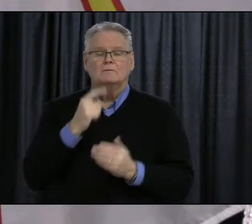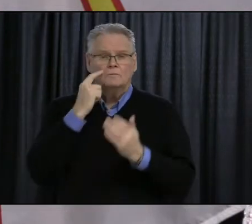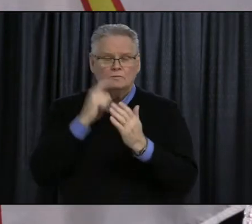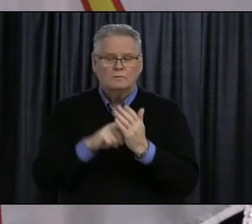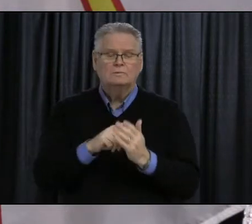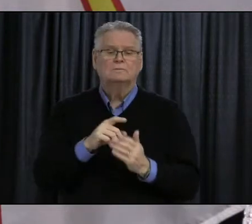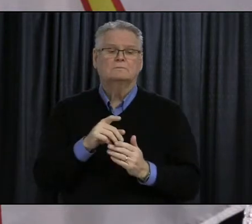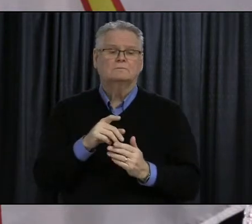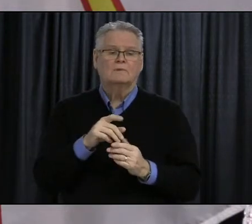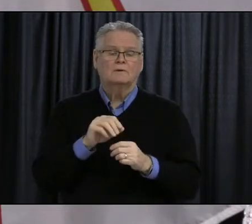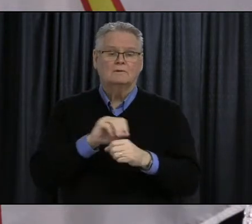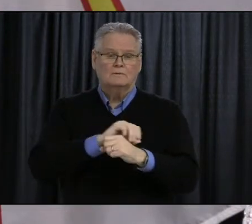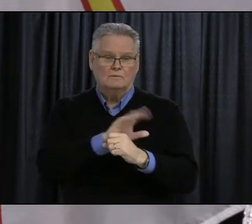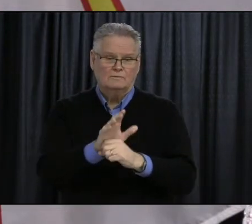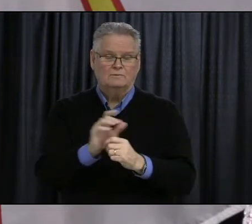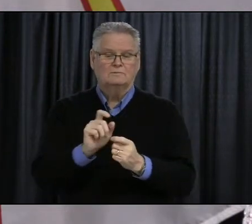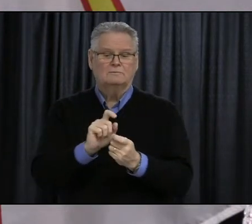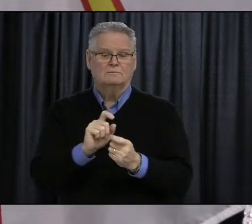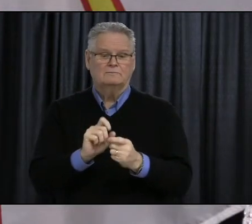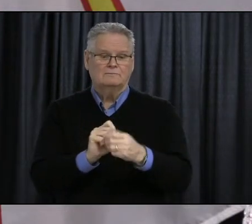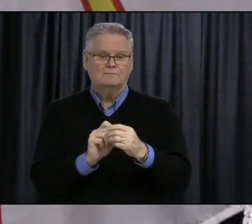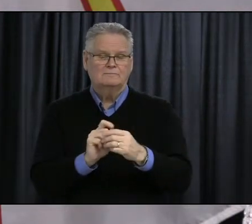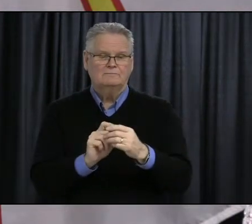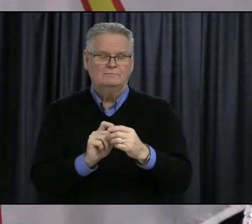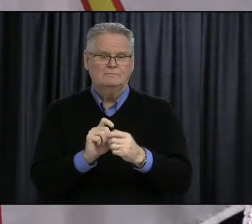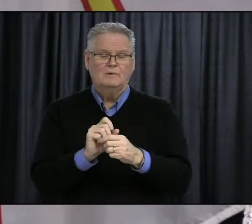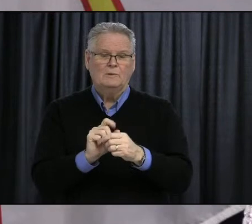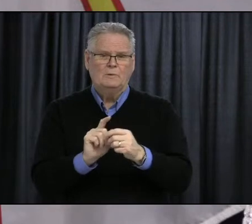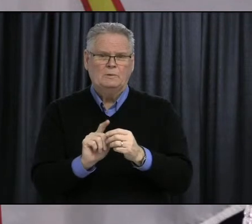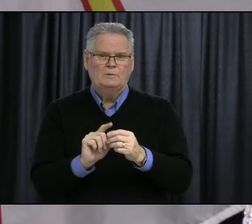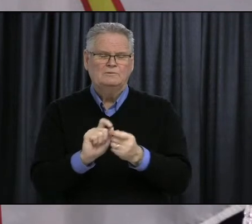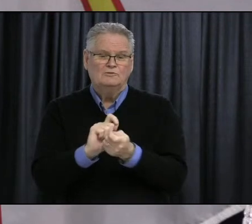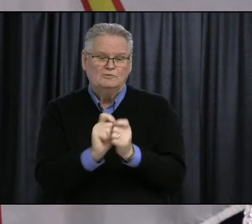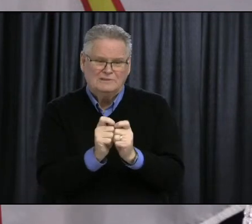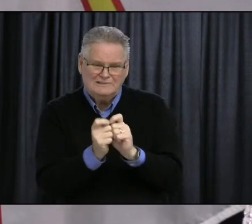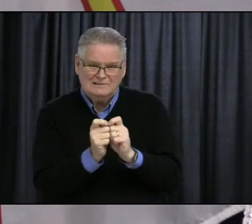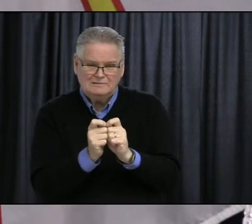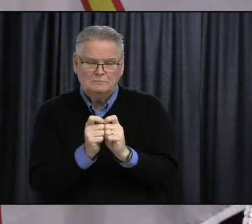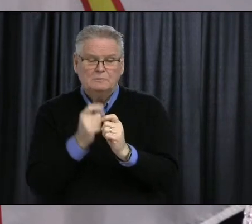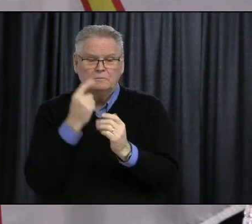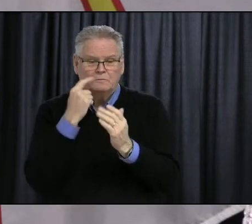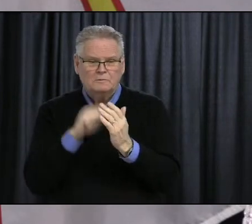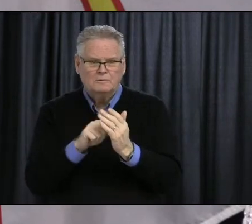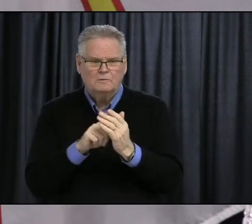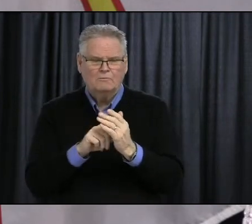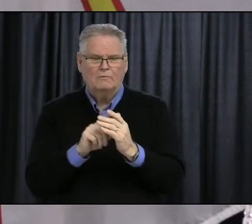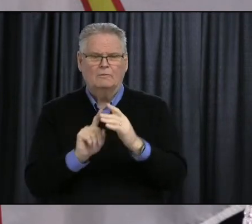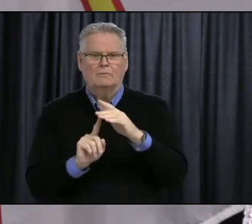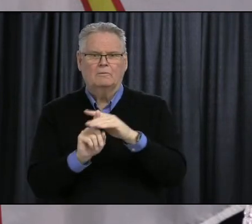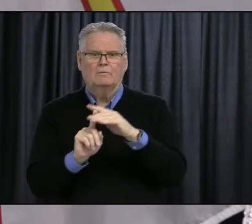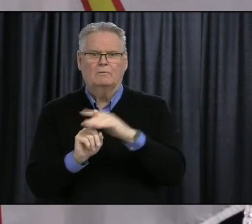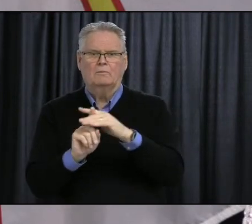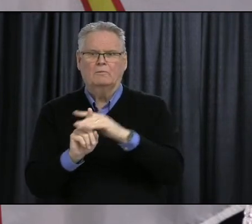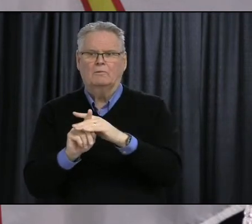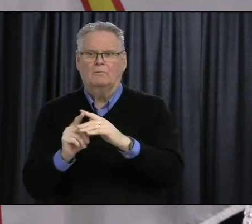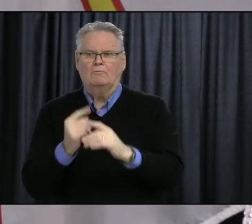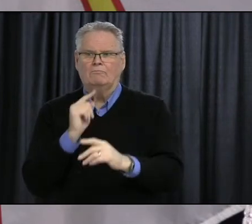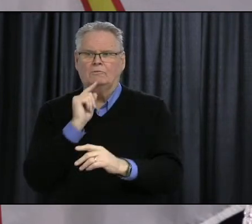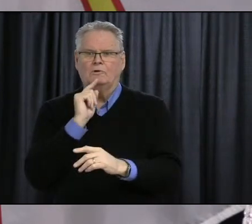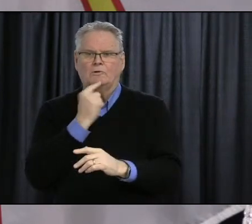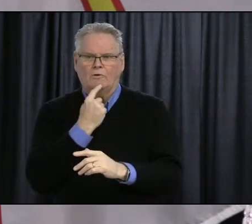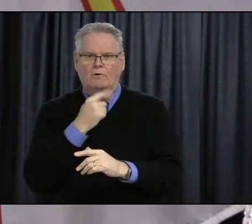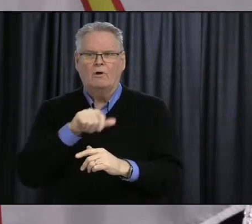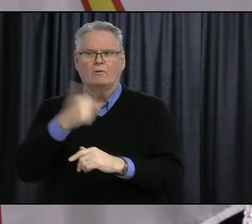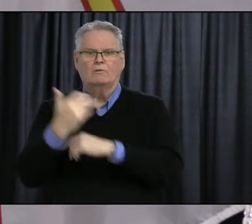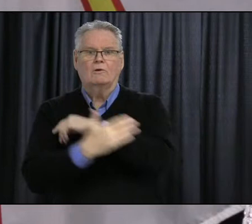predominant strain. Our goal, therefore, has to be to keep this contained as much as possible. We